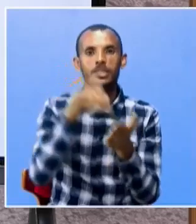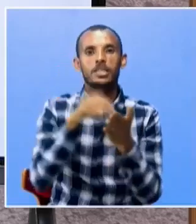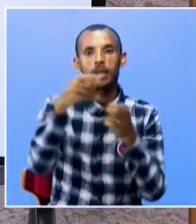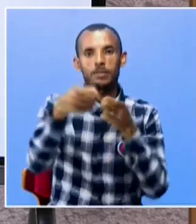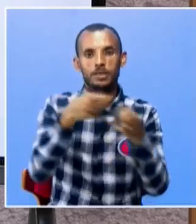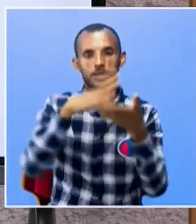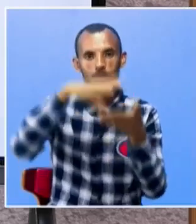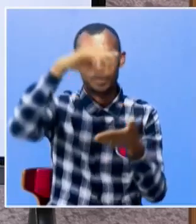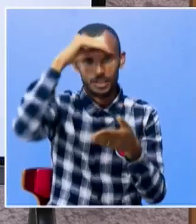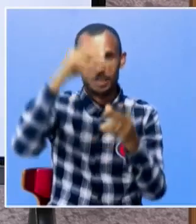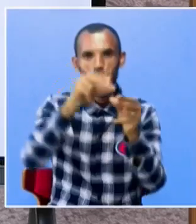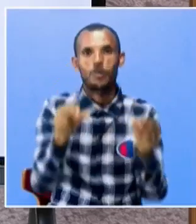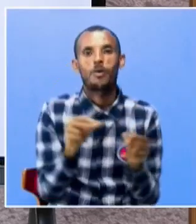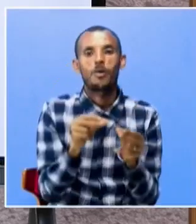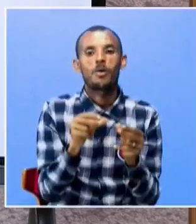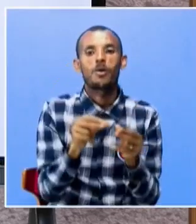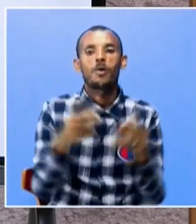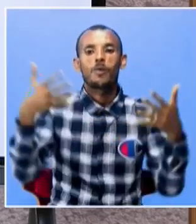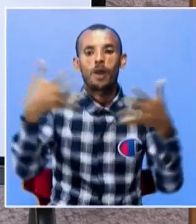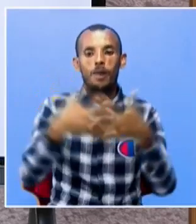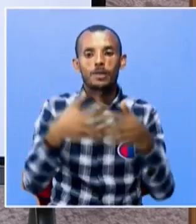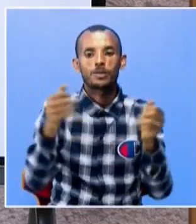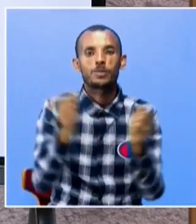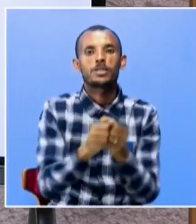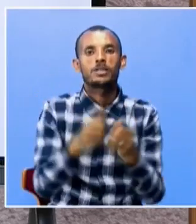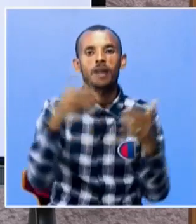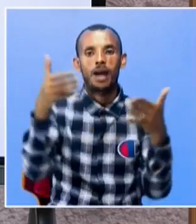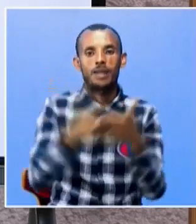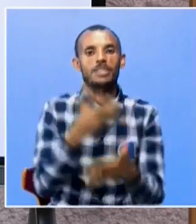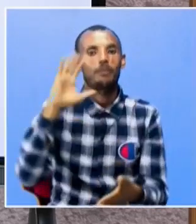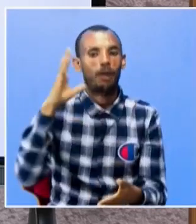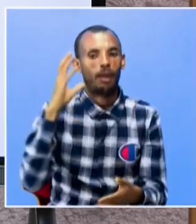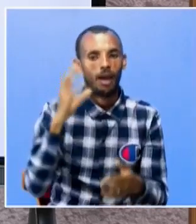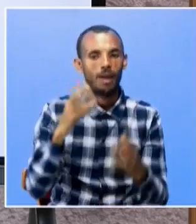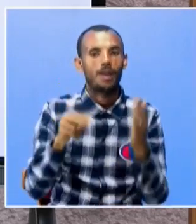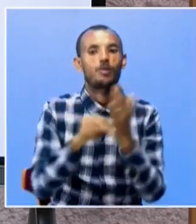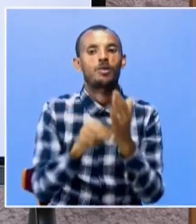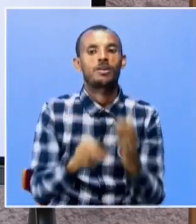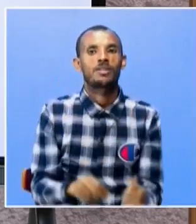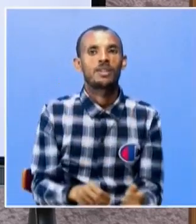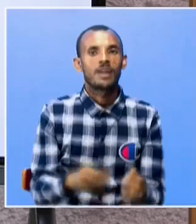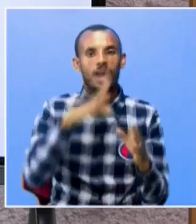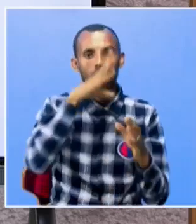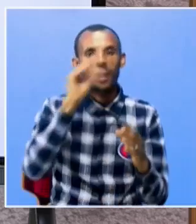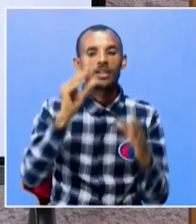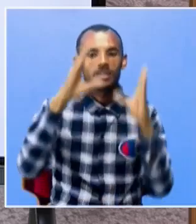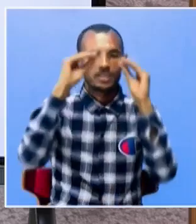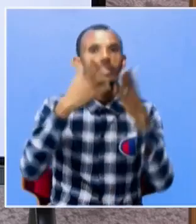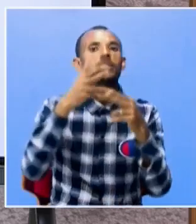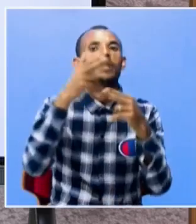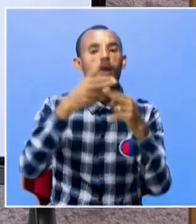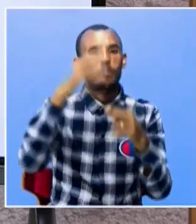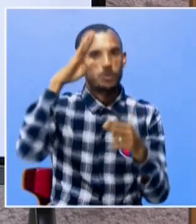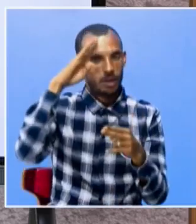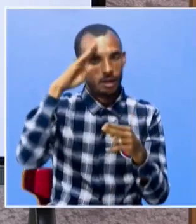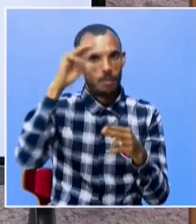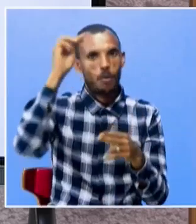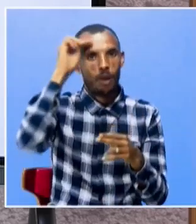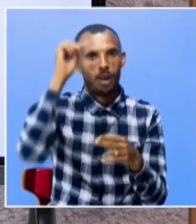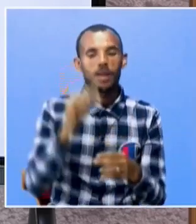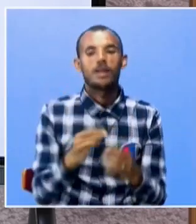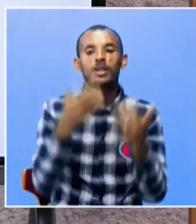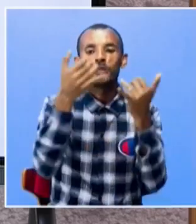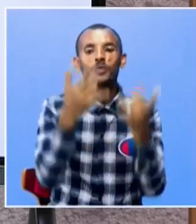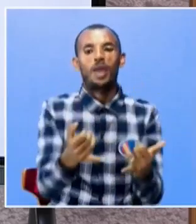City Administration Education Bureau in collaboration with Addis Media Network, and I am Zuna Mekonnen.